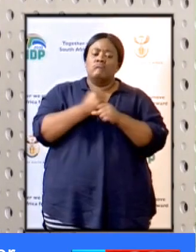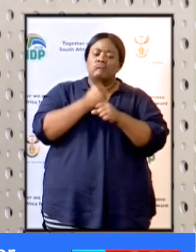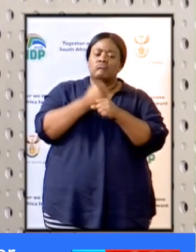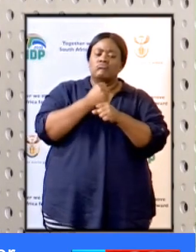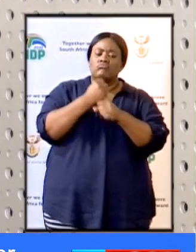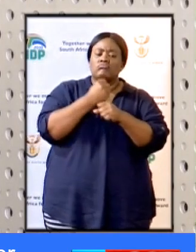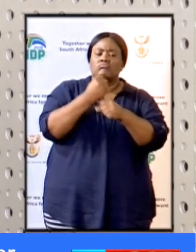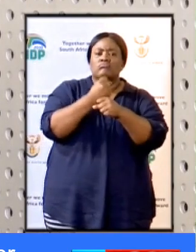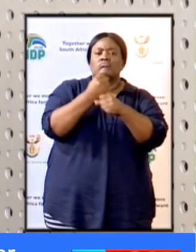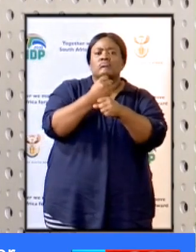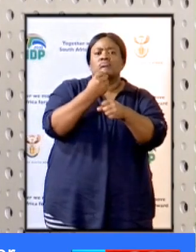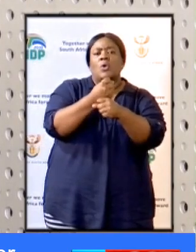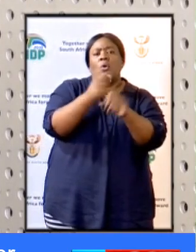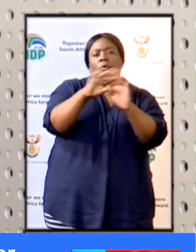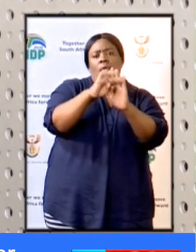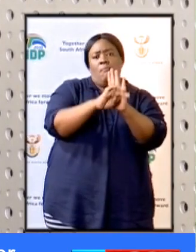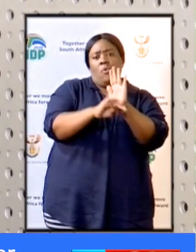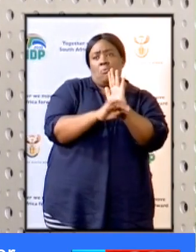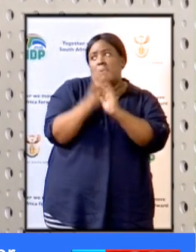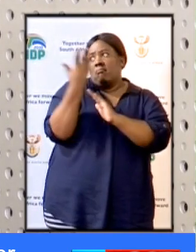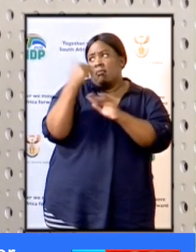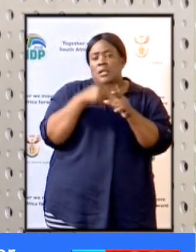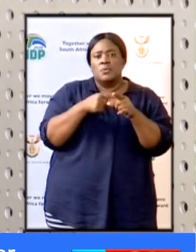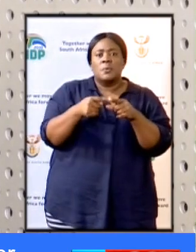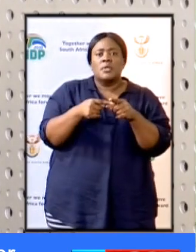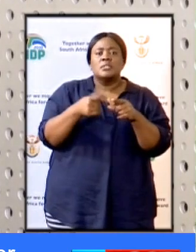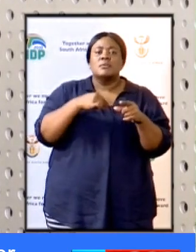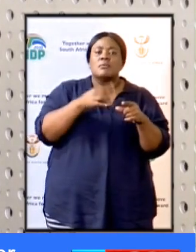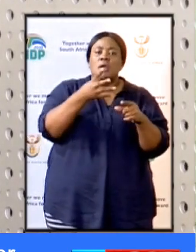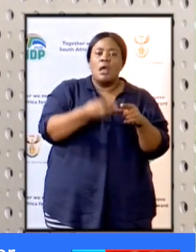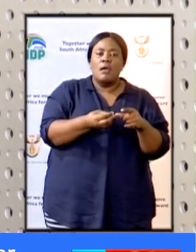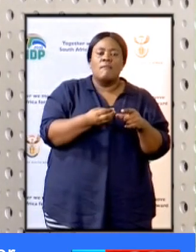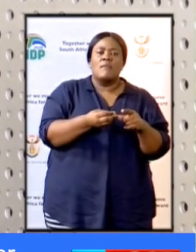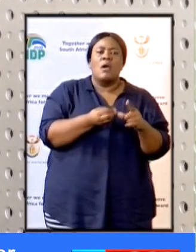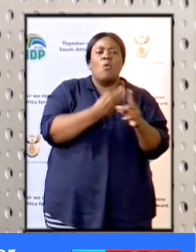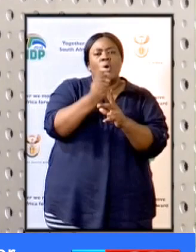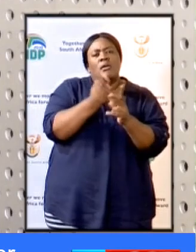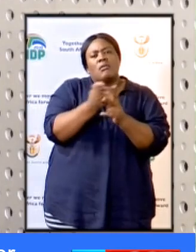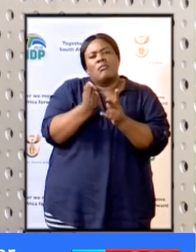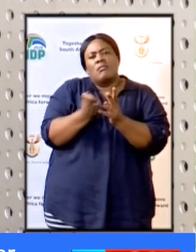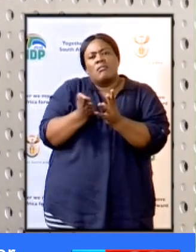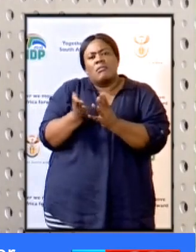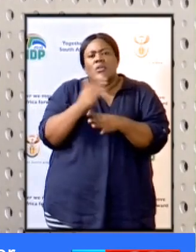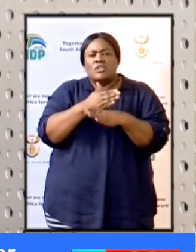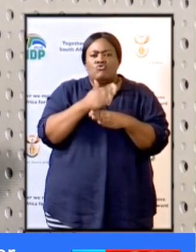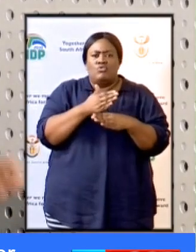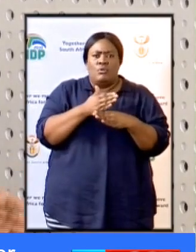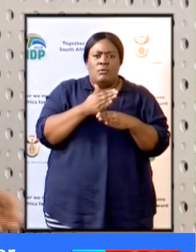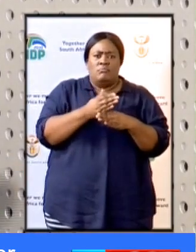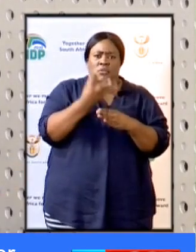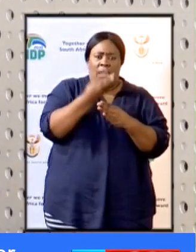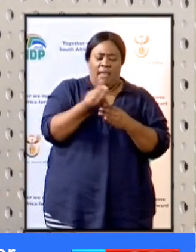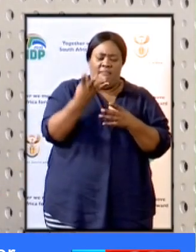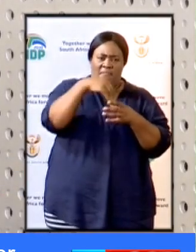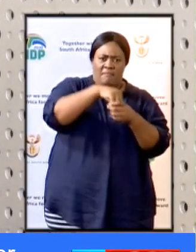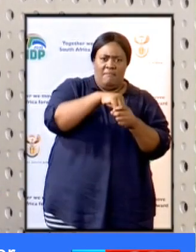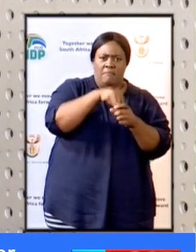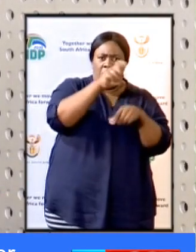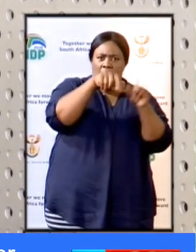program, in the past weeks, we've had work streams that constitute of our